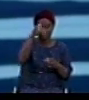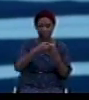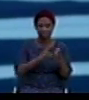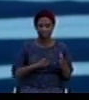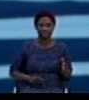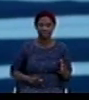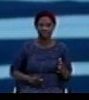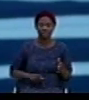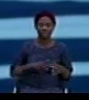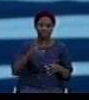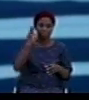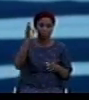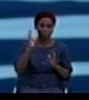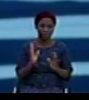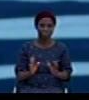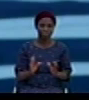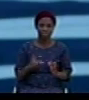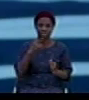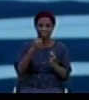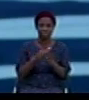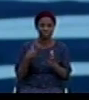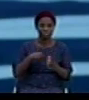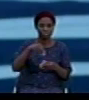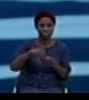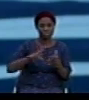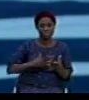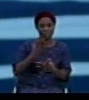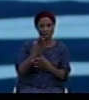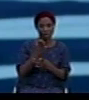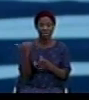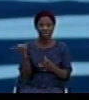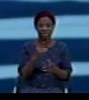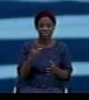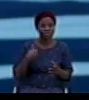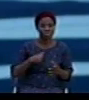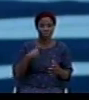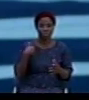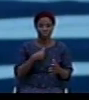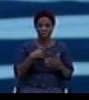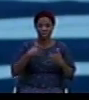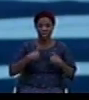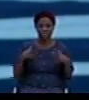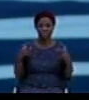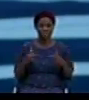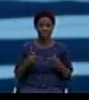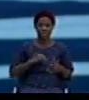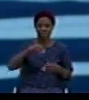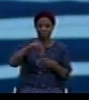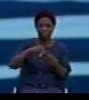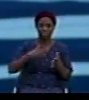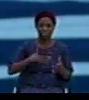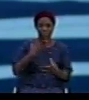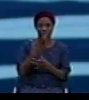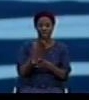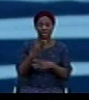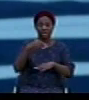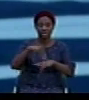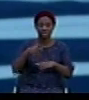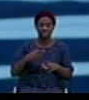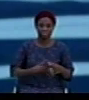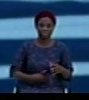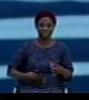said we should lay our hand on anywhere we have pains, I laid my hand on the lower part of my abdomen, and now I am